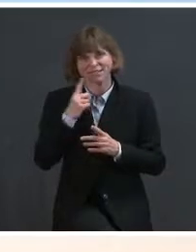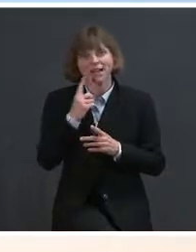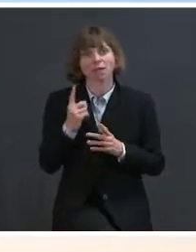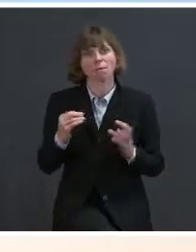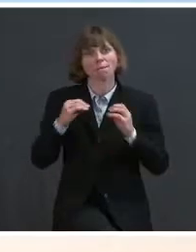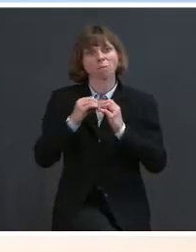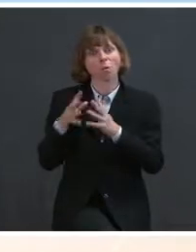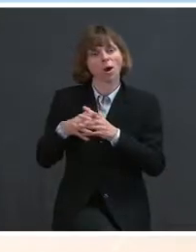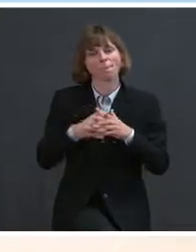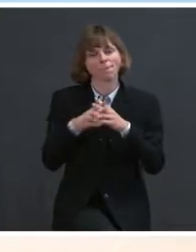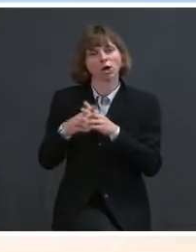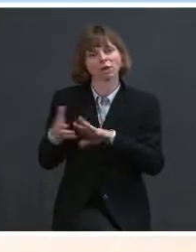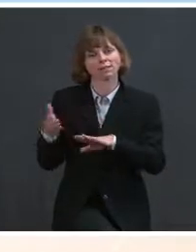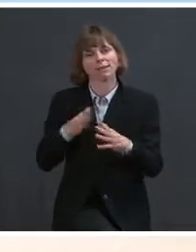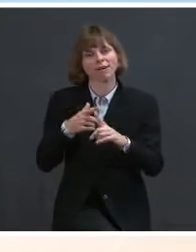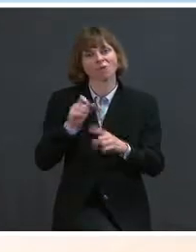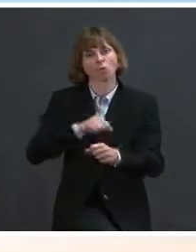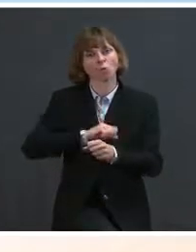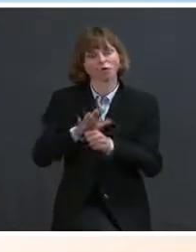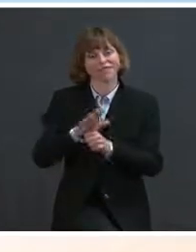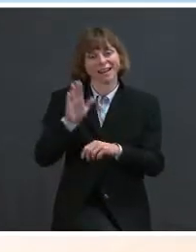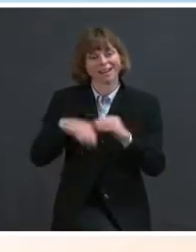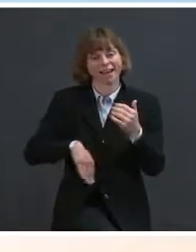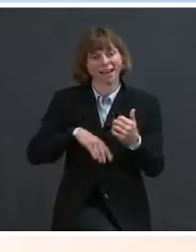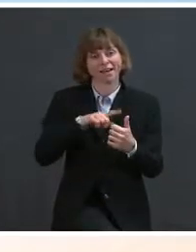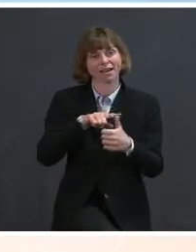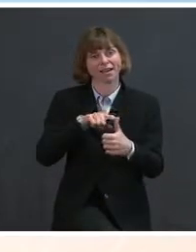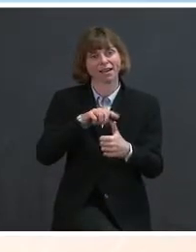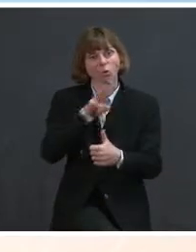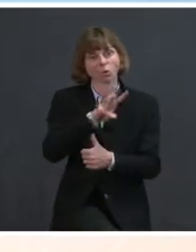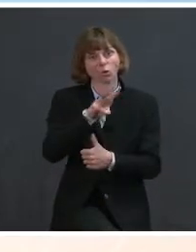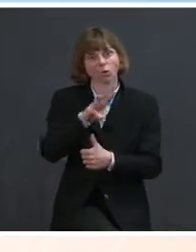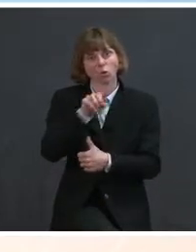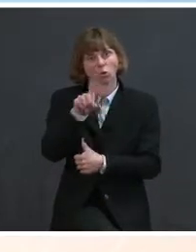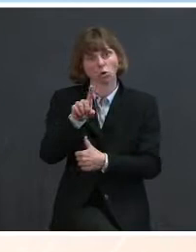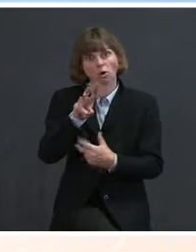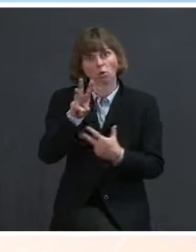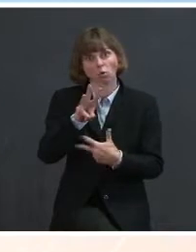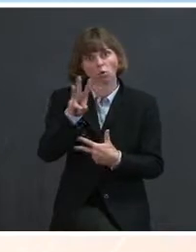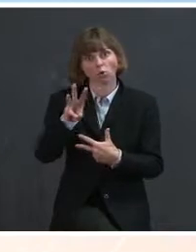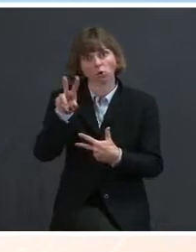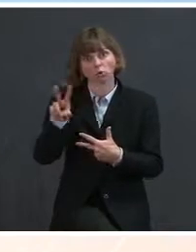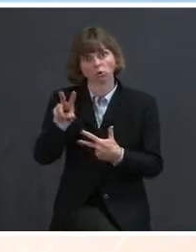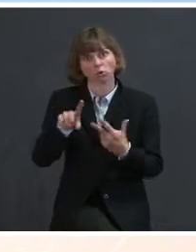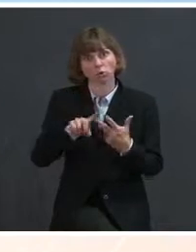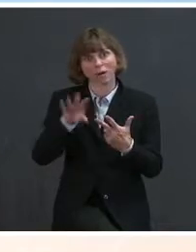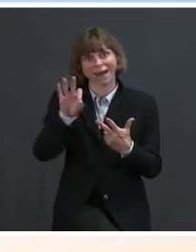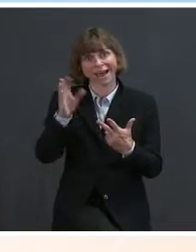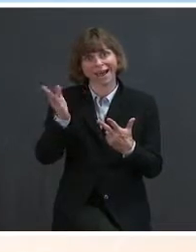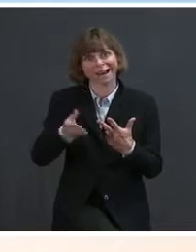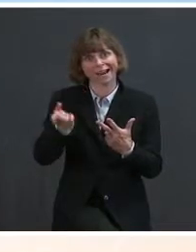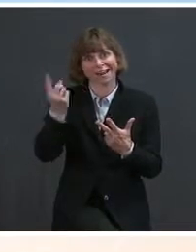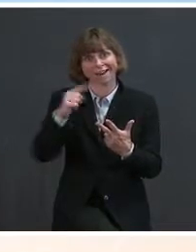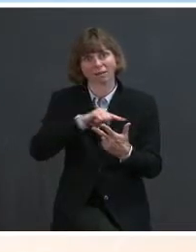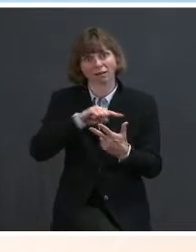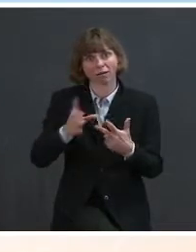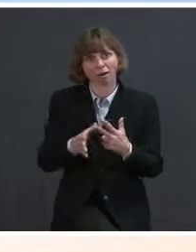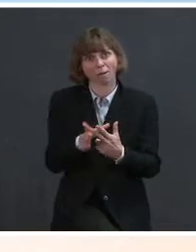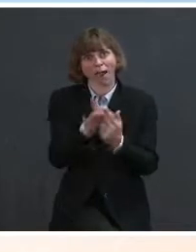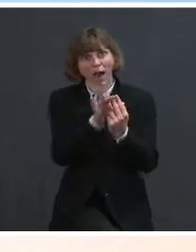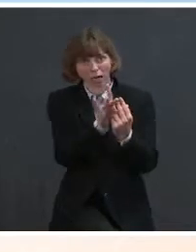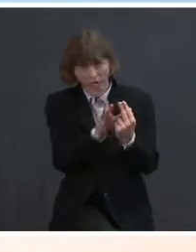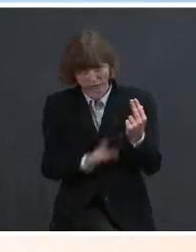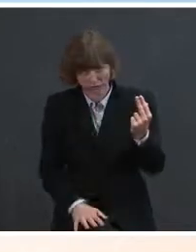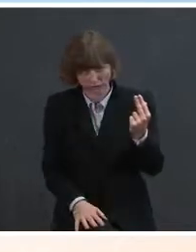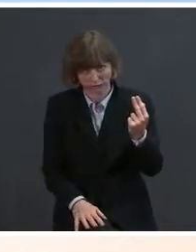COVID-19 than died in World War I, World War II, Vietnam War, and now at 9/11. The numbers don't bear that out. So why has he said that